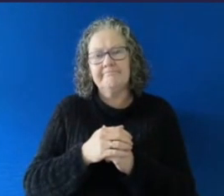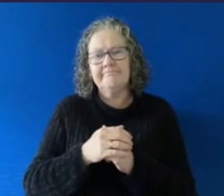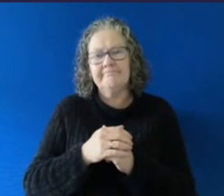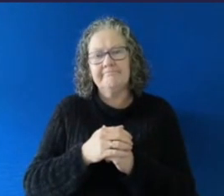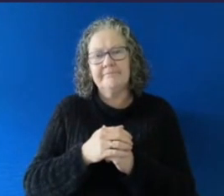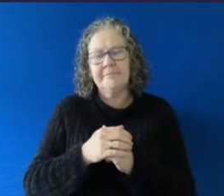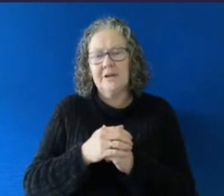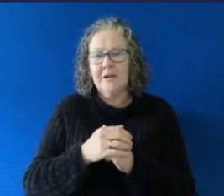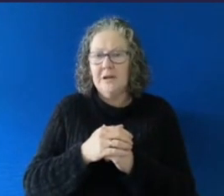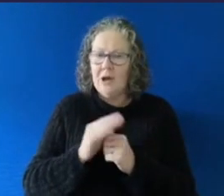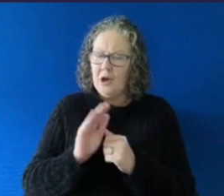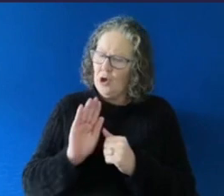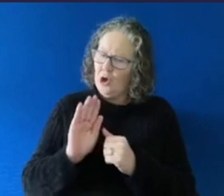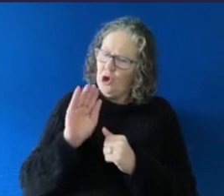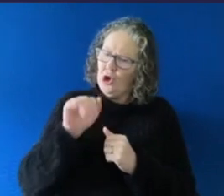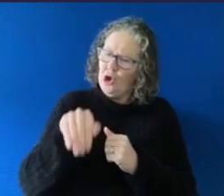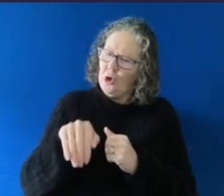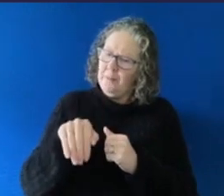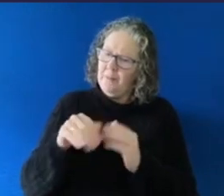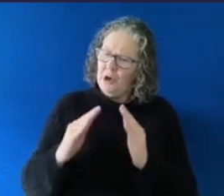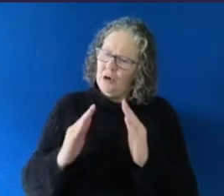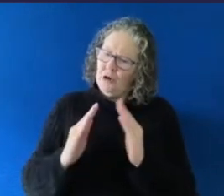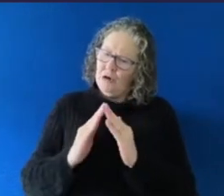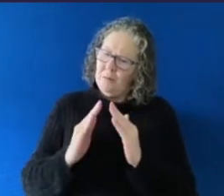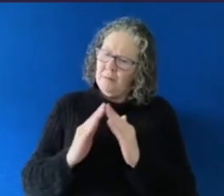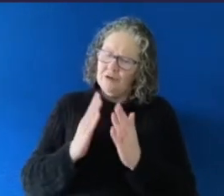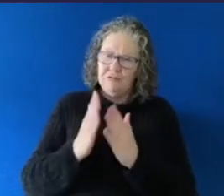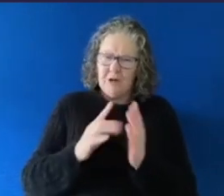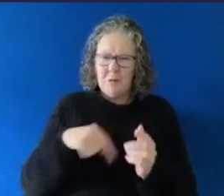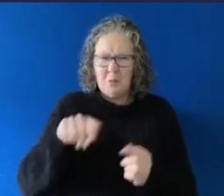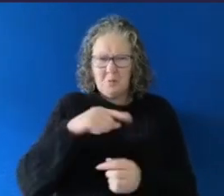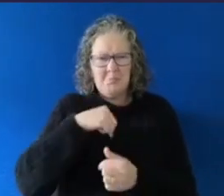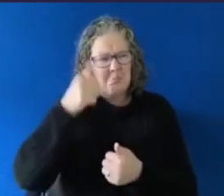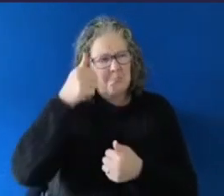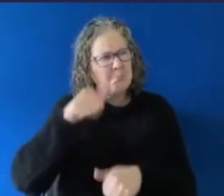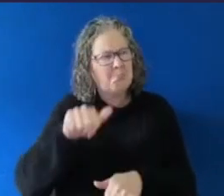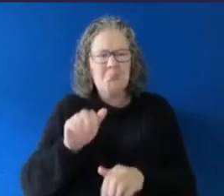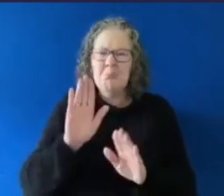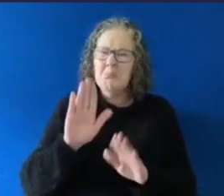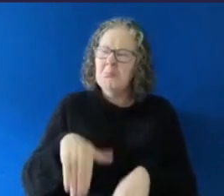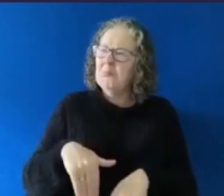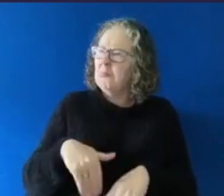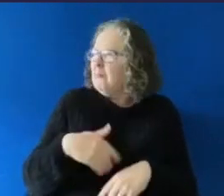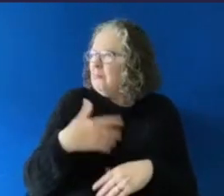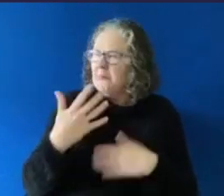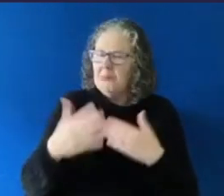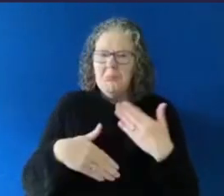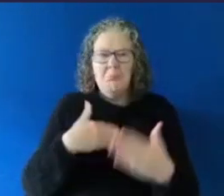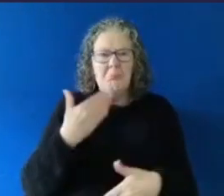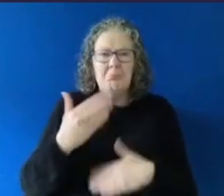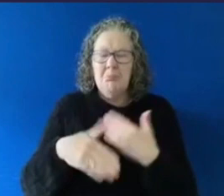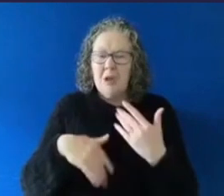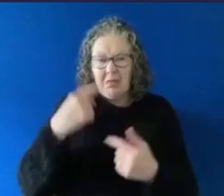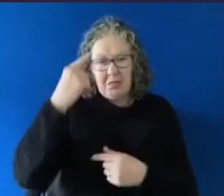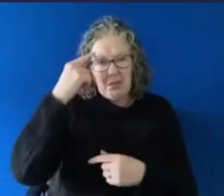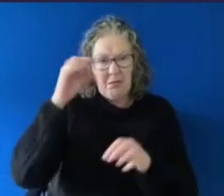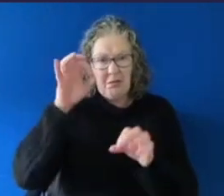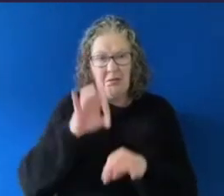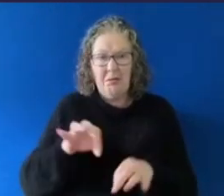Home is something so simple and obvious and familiar to most of us that we just really don't think about